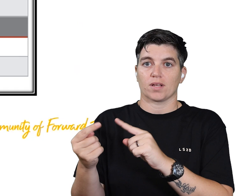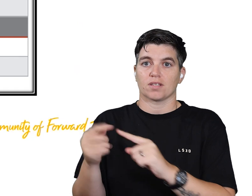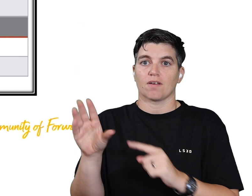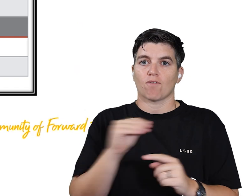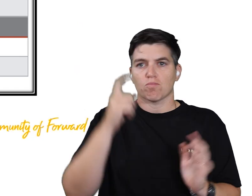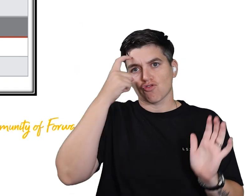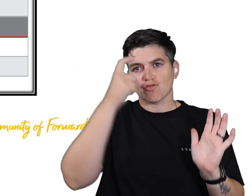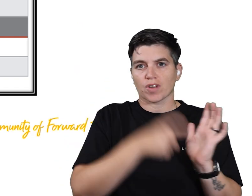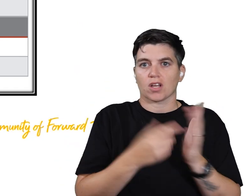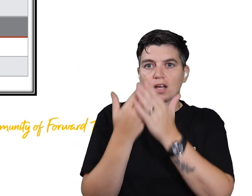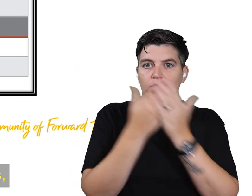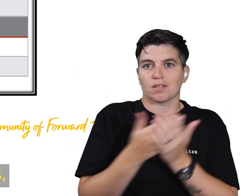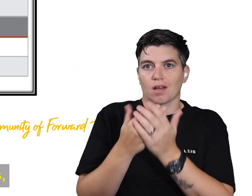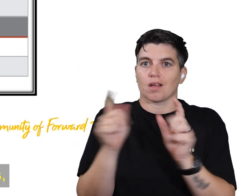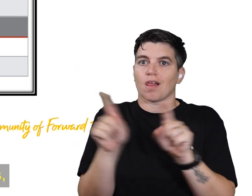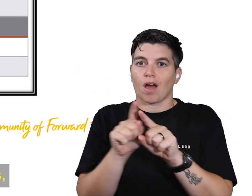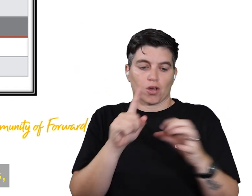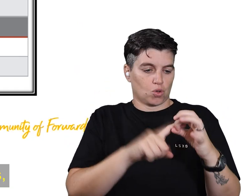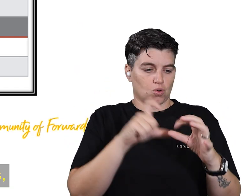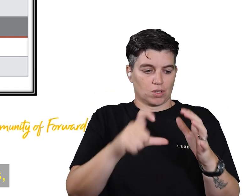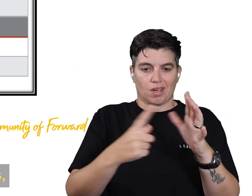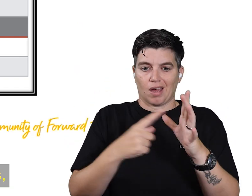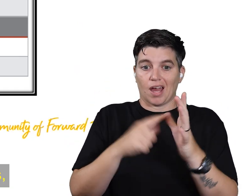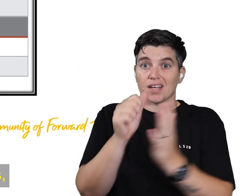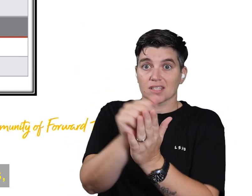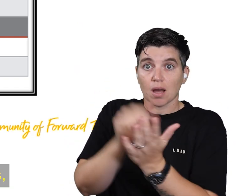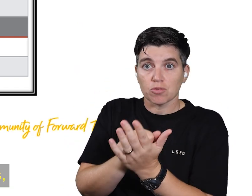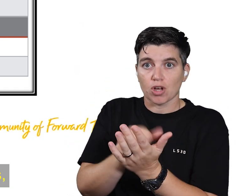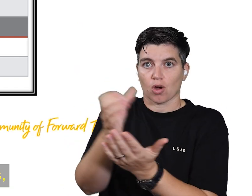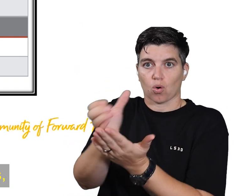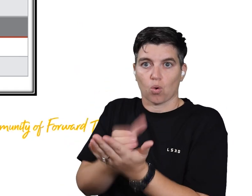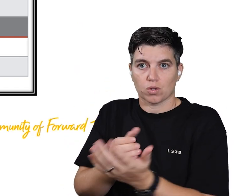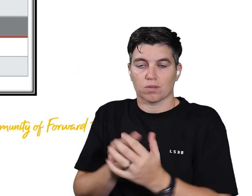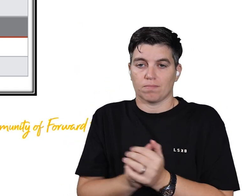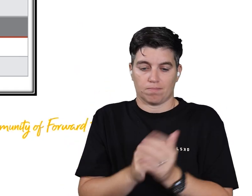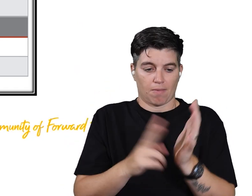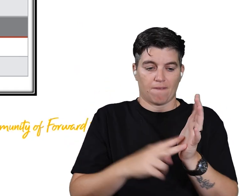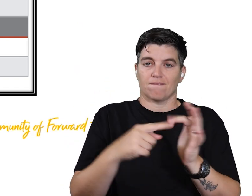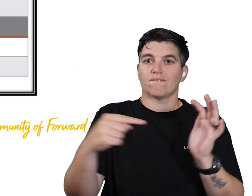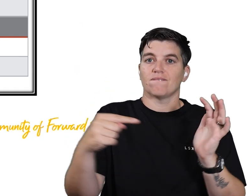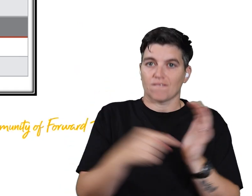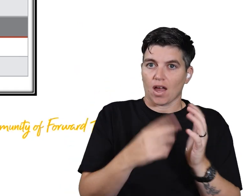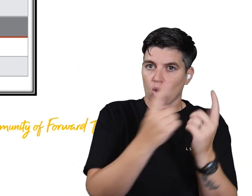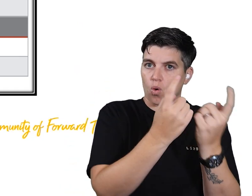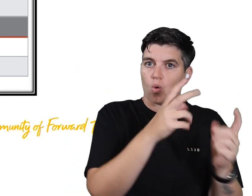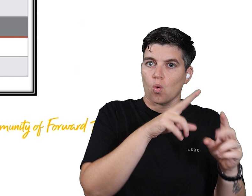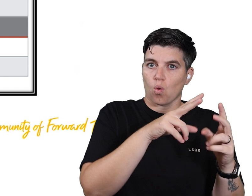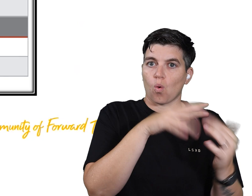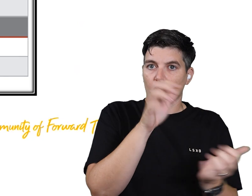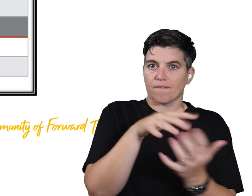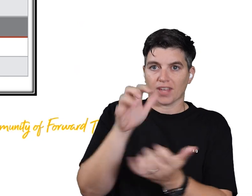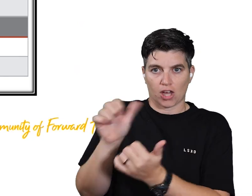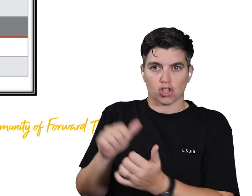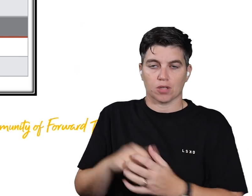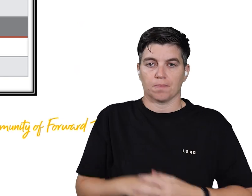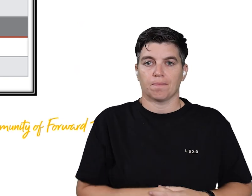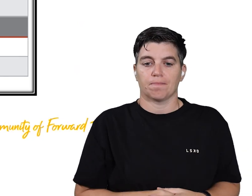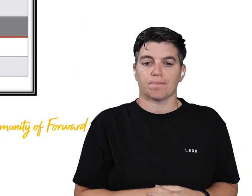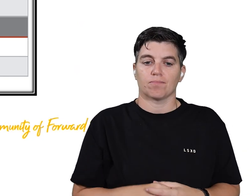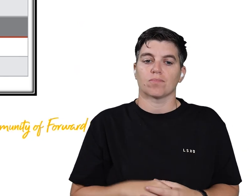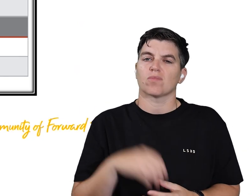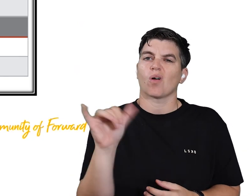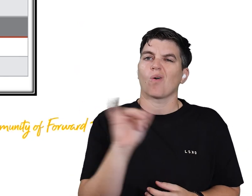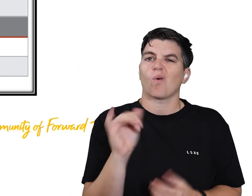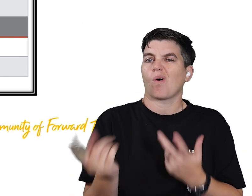QCAA subjects or courses, vocational education and training qualifications, which are often referred to as VET, or some other